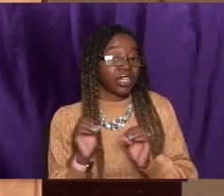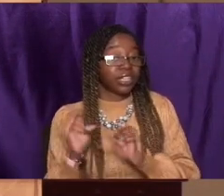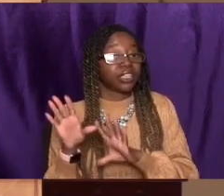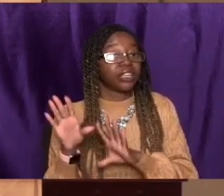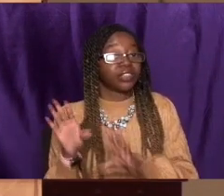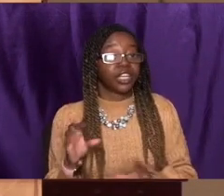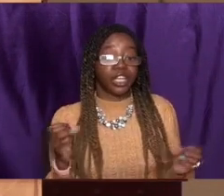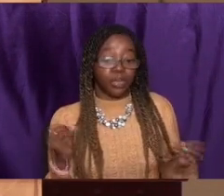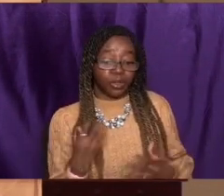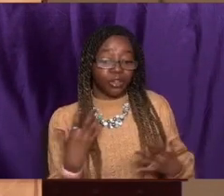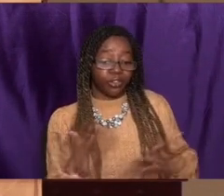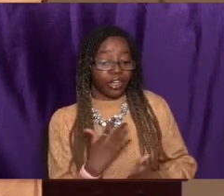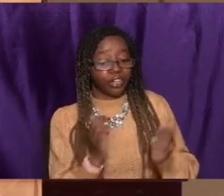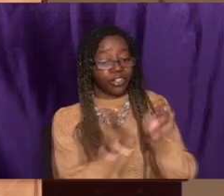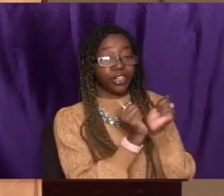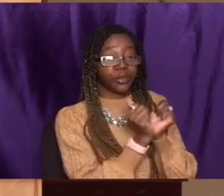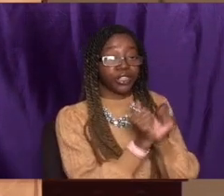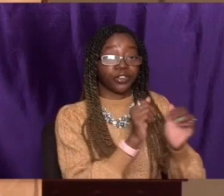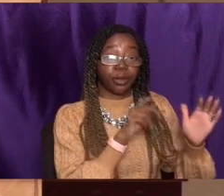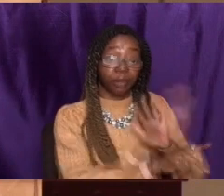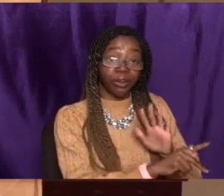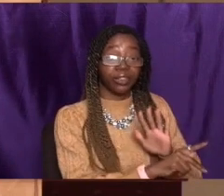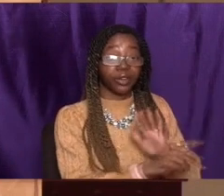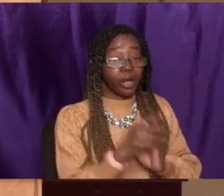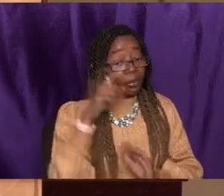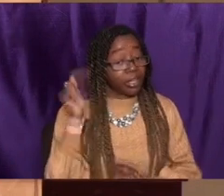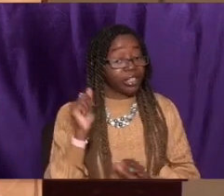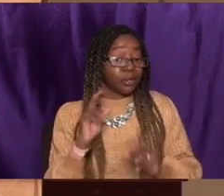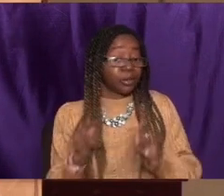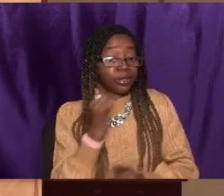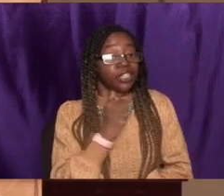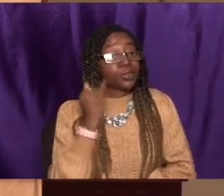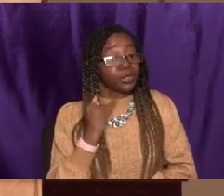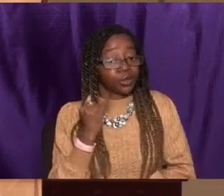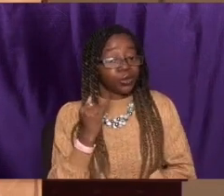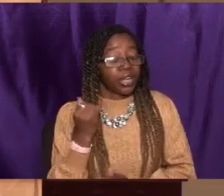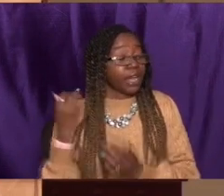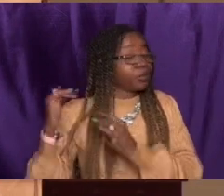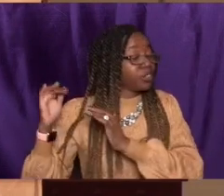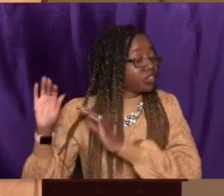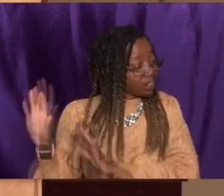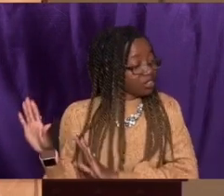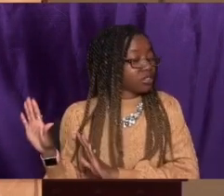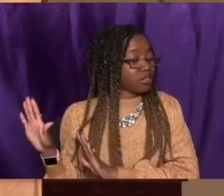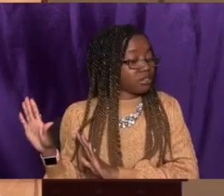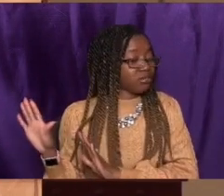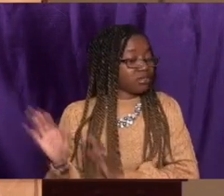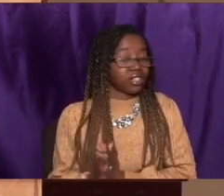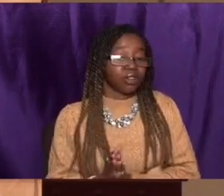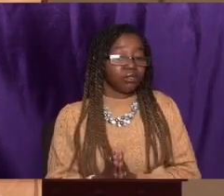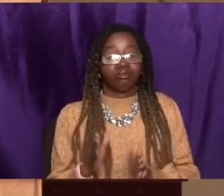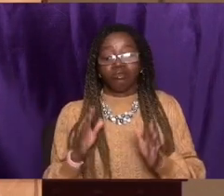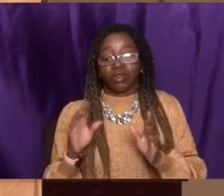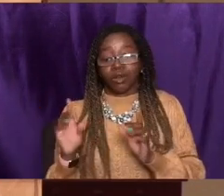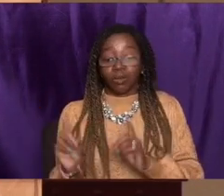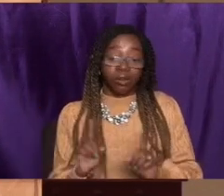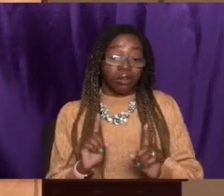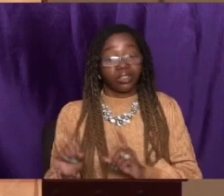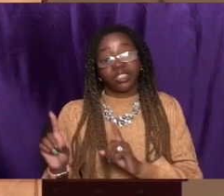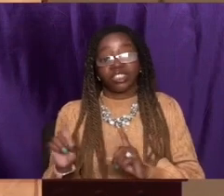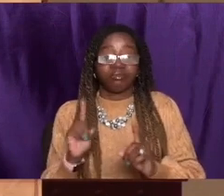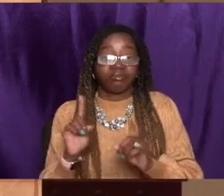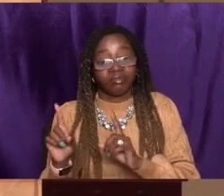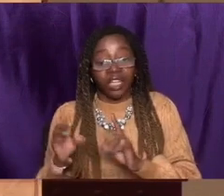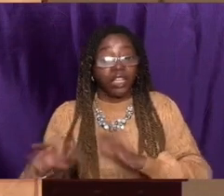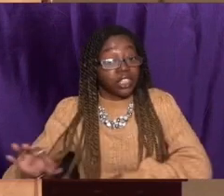that he was afraid of getting arrested for the murder, but because the people of Israel had rejected him. So he's walking right back into the